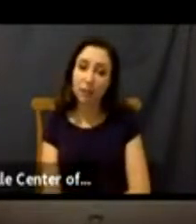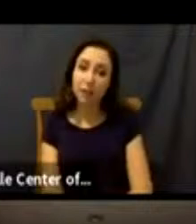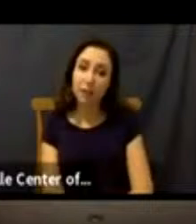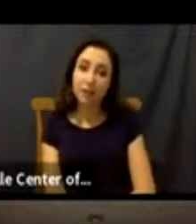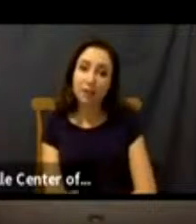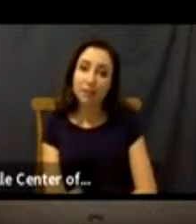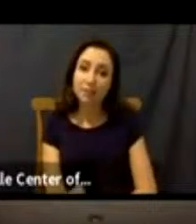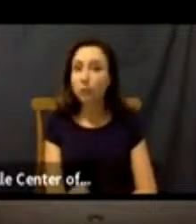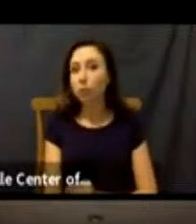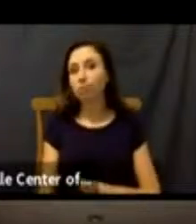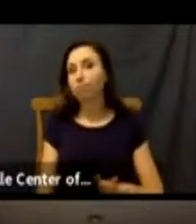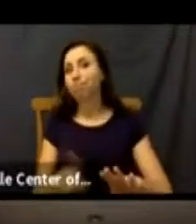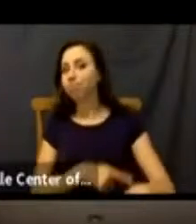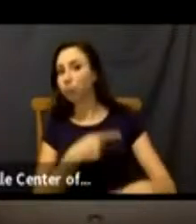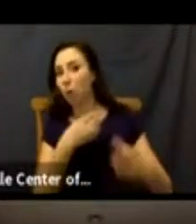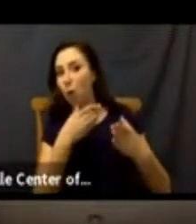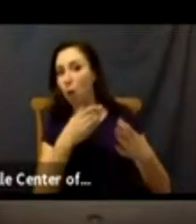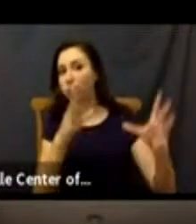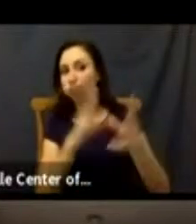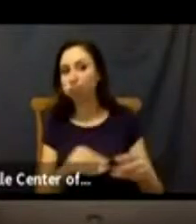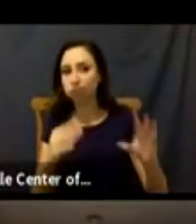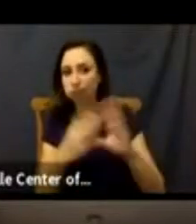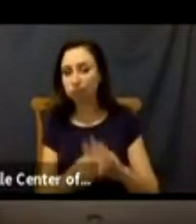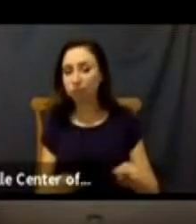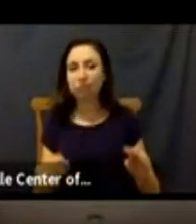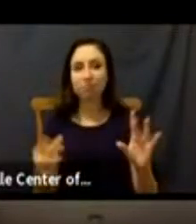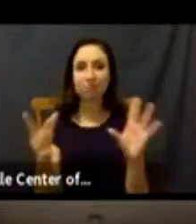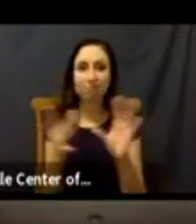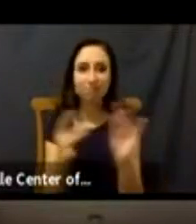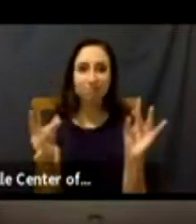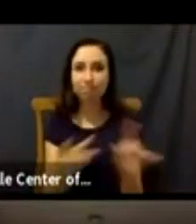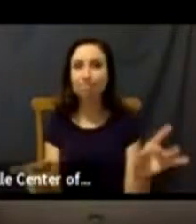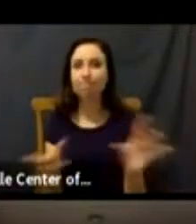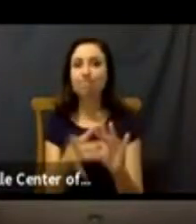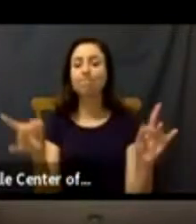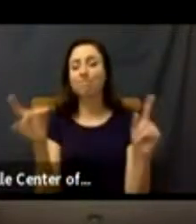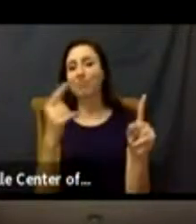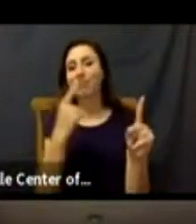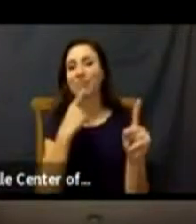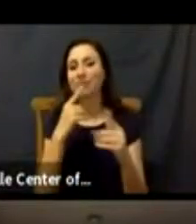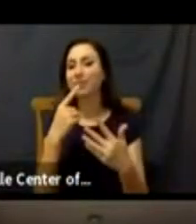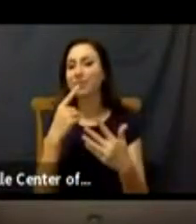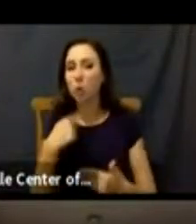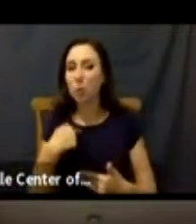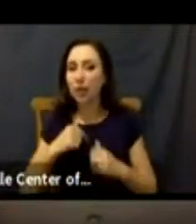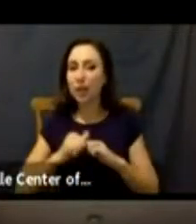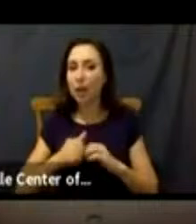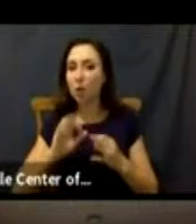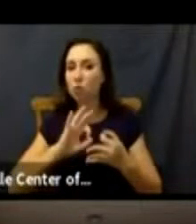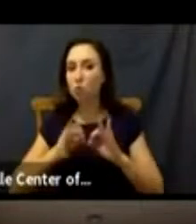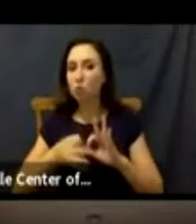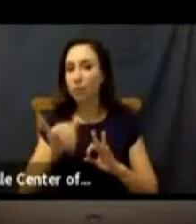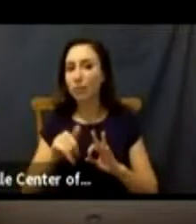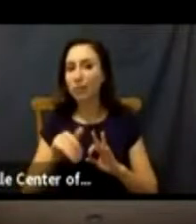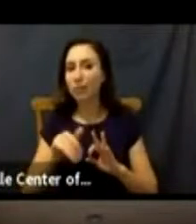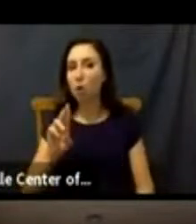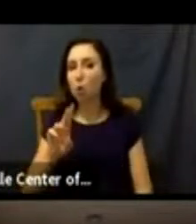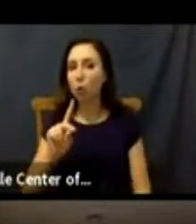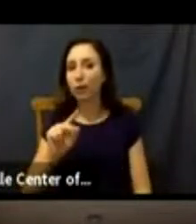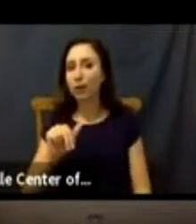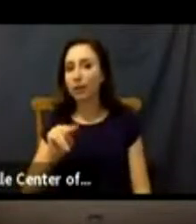long-winded way of saying, please shed some light on how to interpret this ordinance specific to